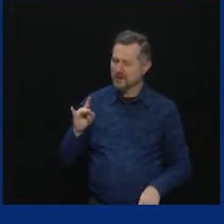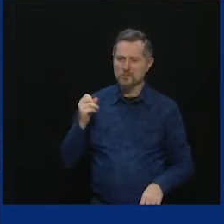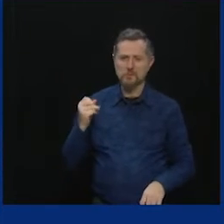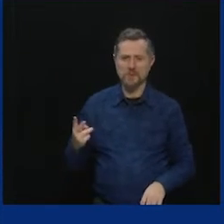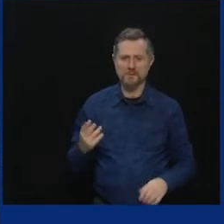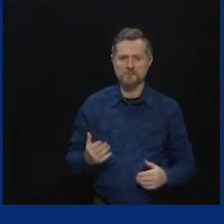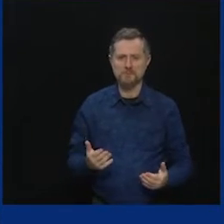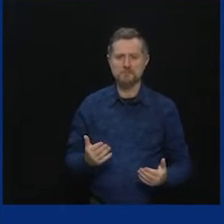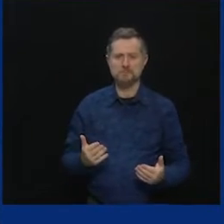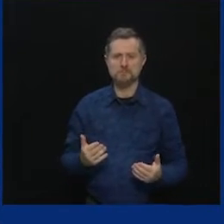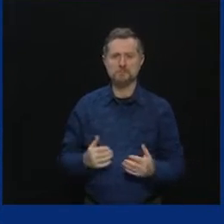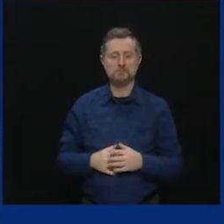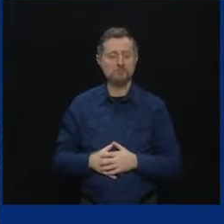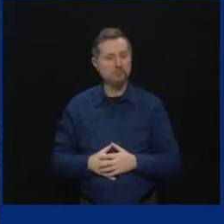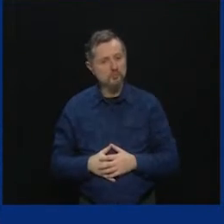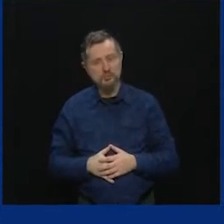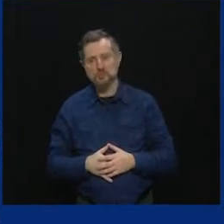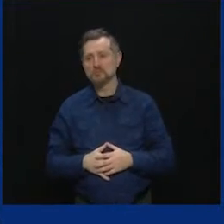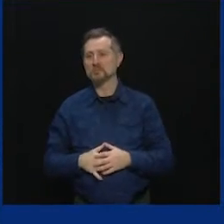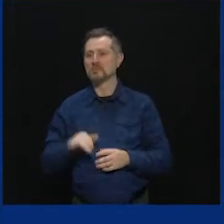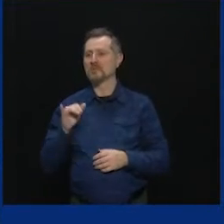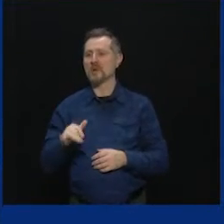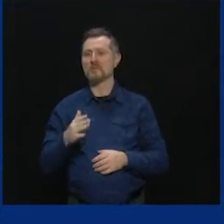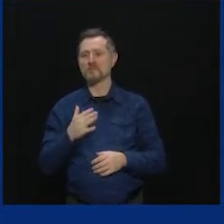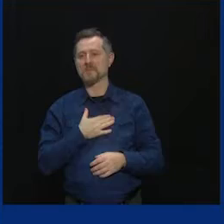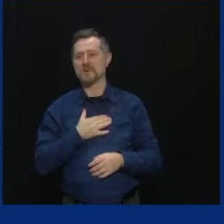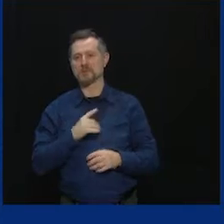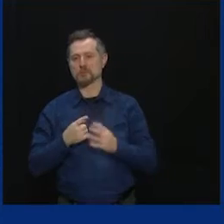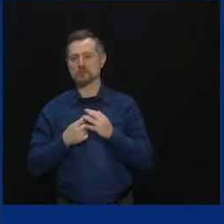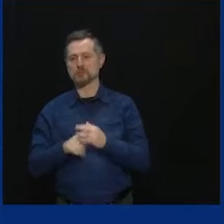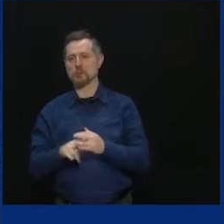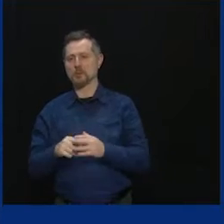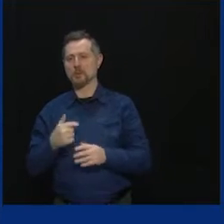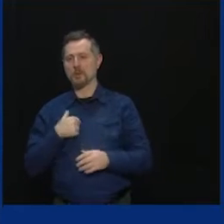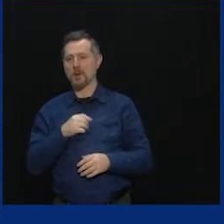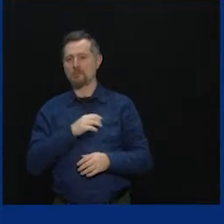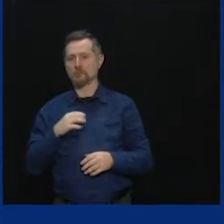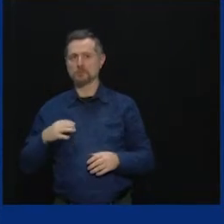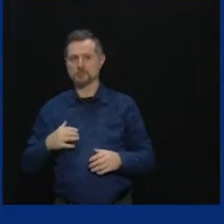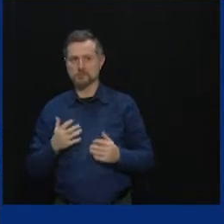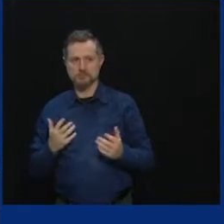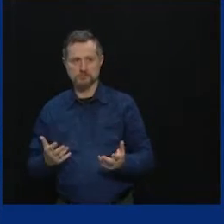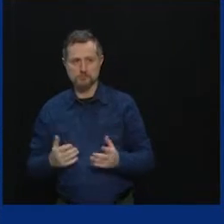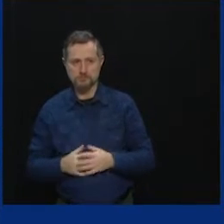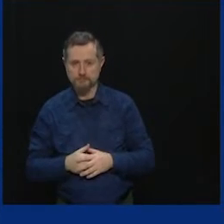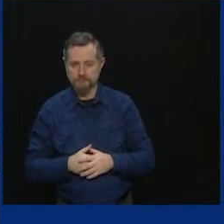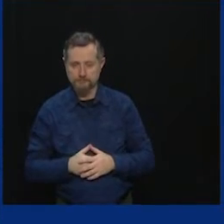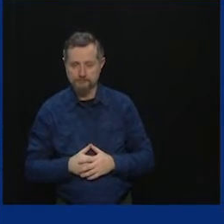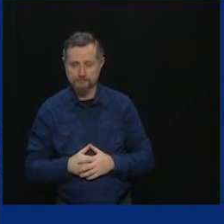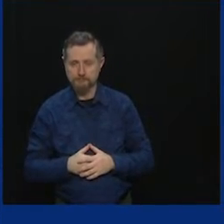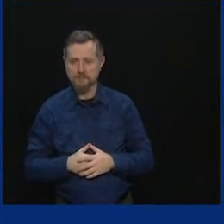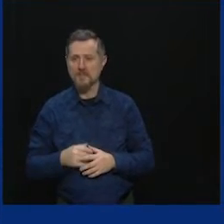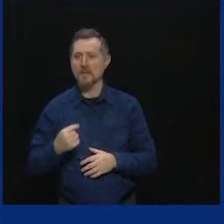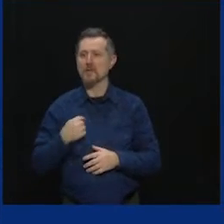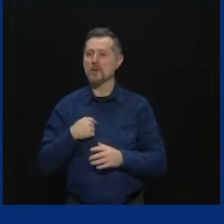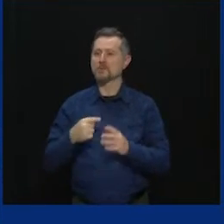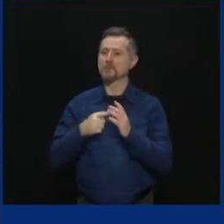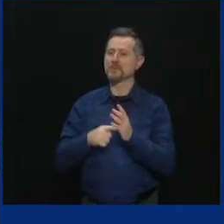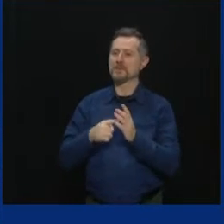1812. That was my introduction to Washington. Part of my introduction to being a representative